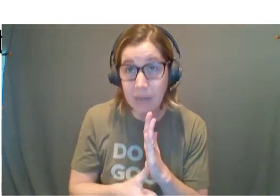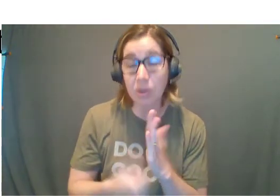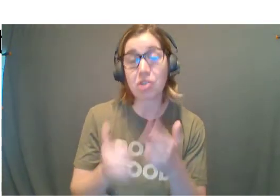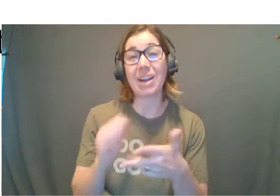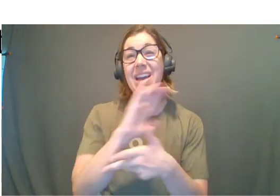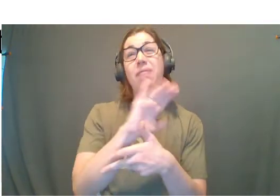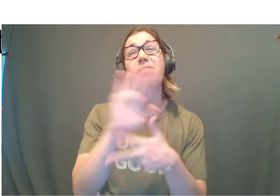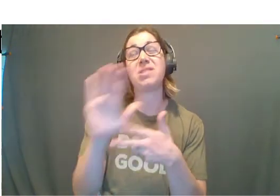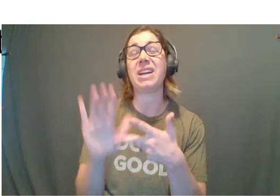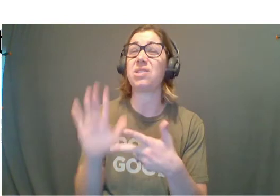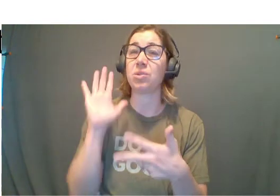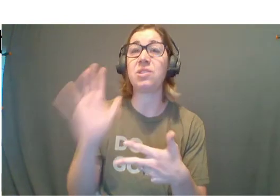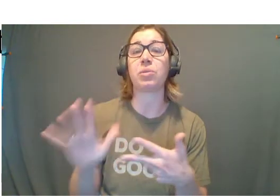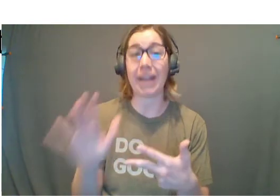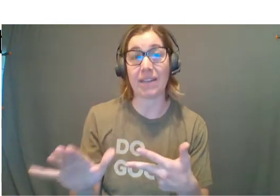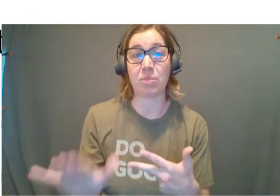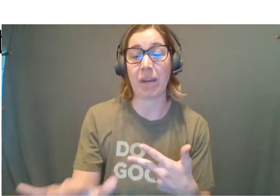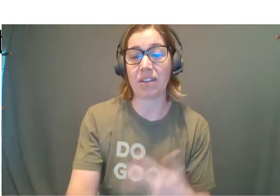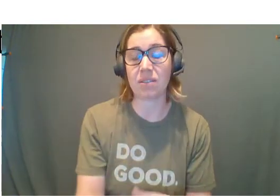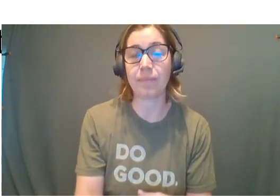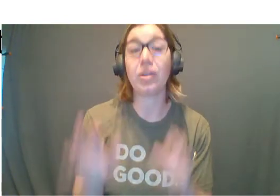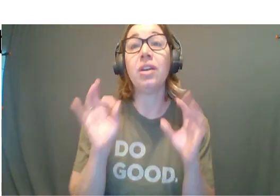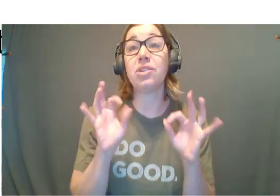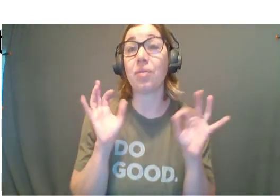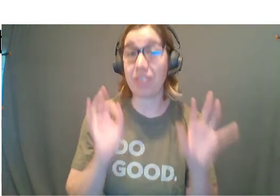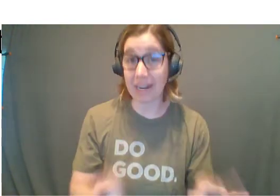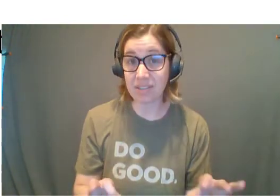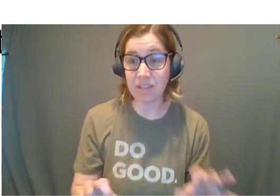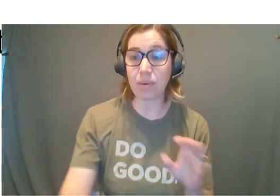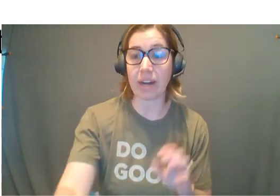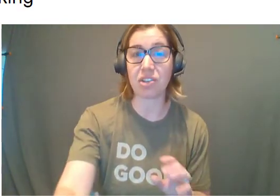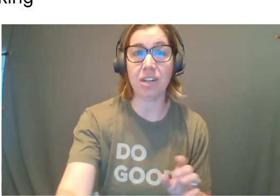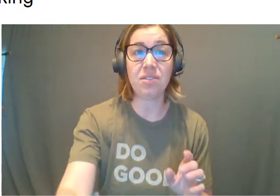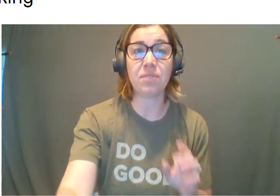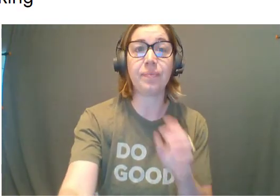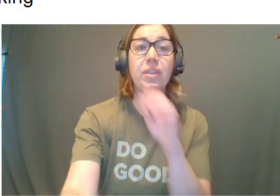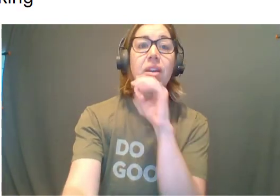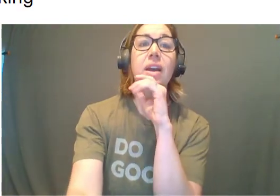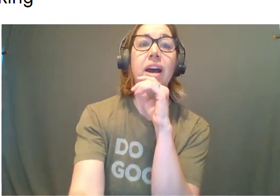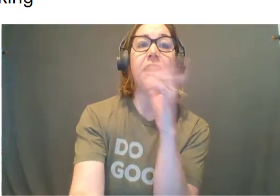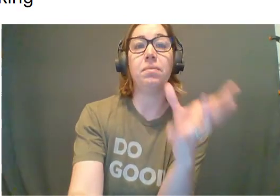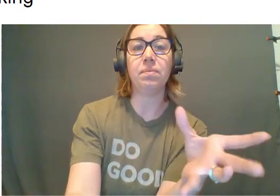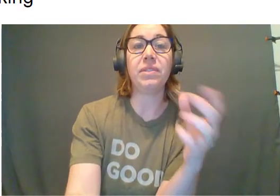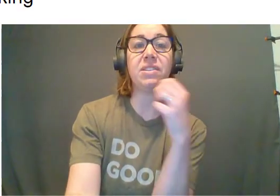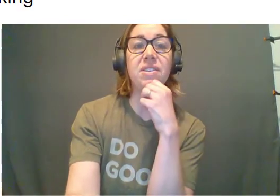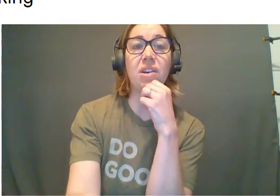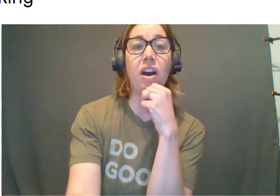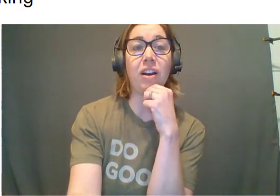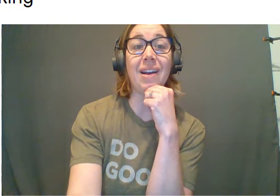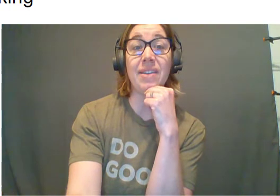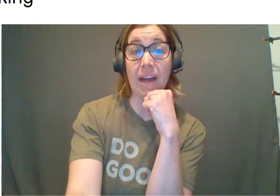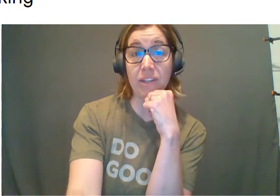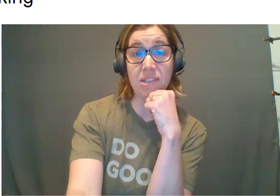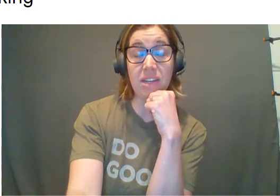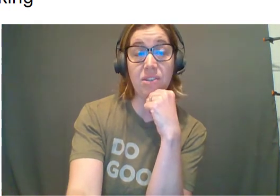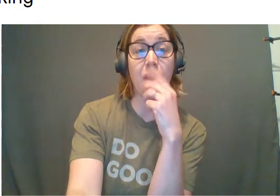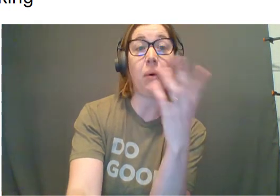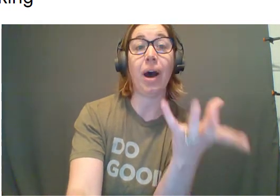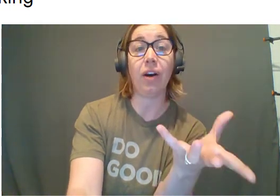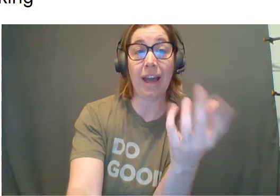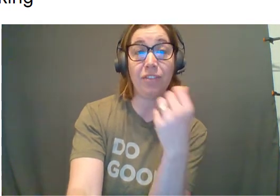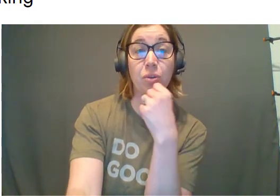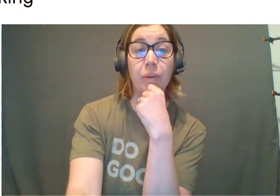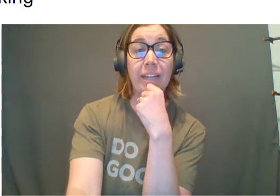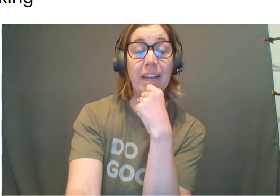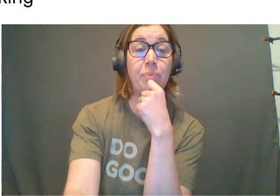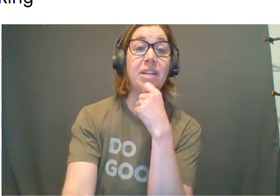really, again, we're trying to emphasize those three aspects. So that's the directions. This is our analysis, so